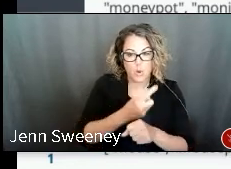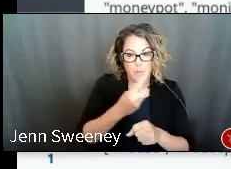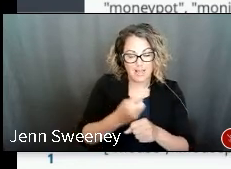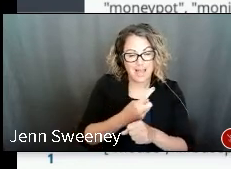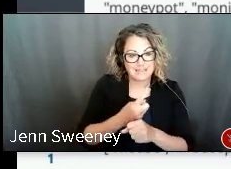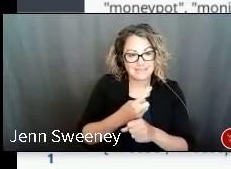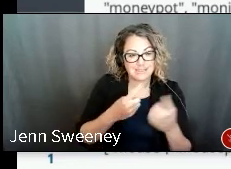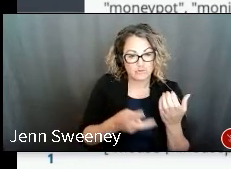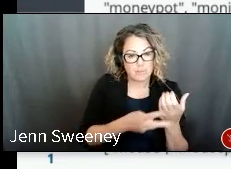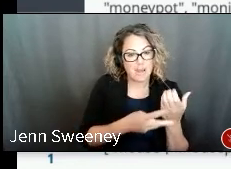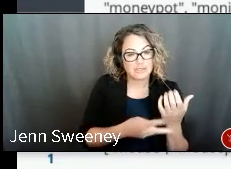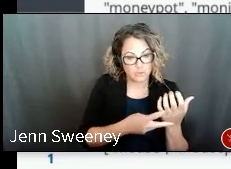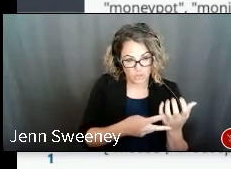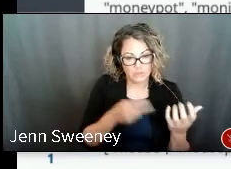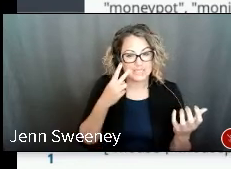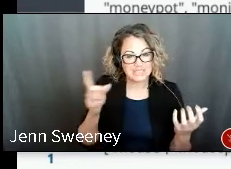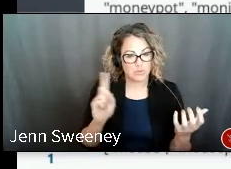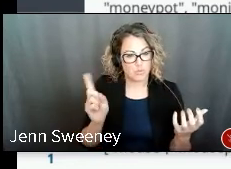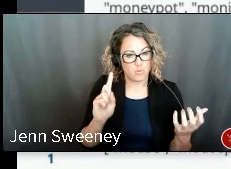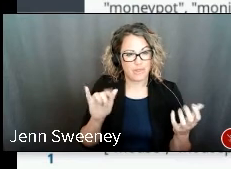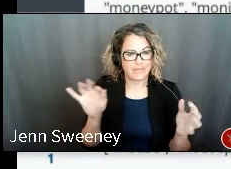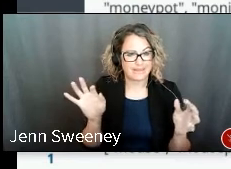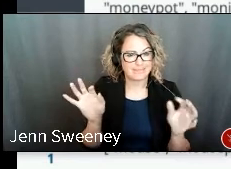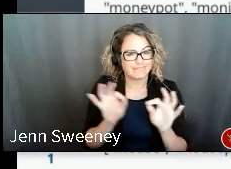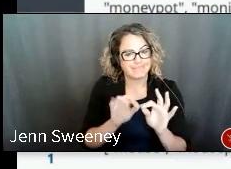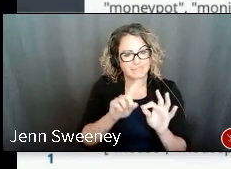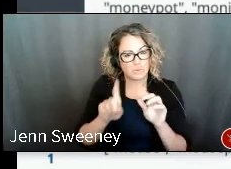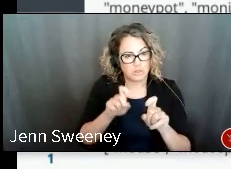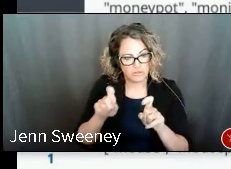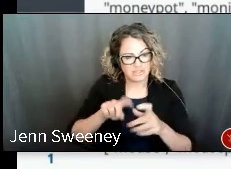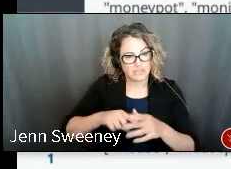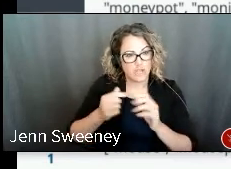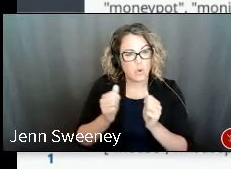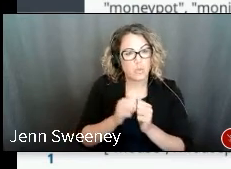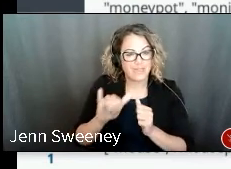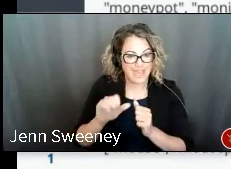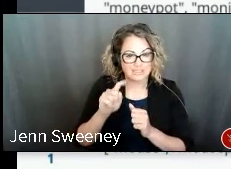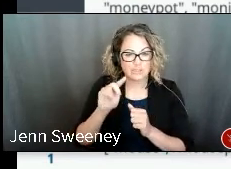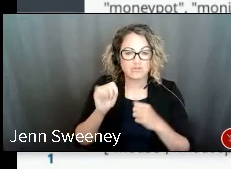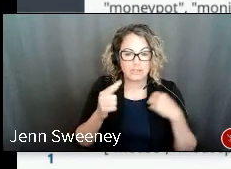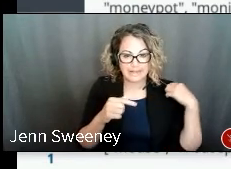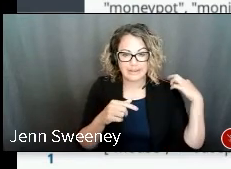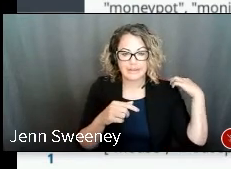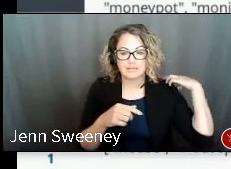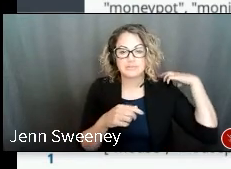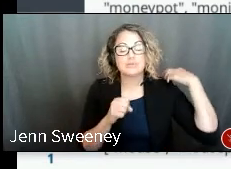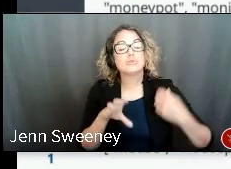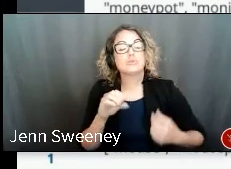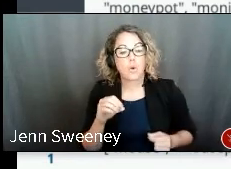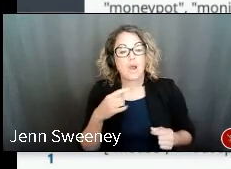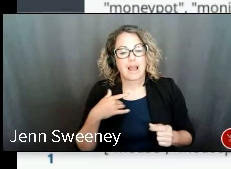which are the keys that starts with the query string. So I'll use